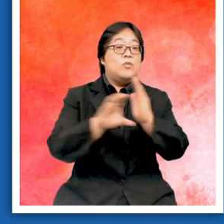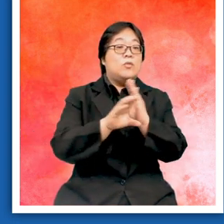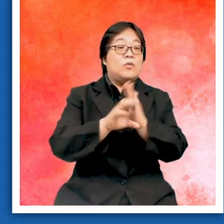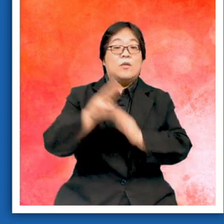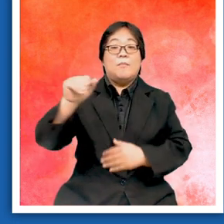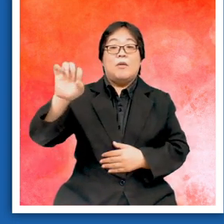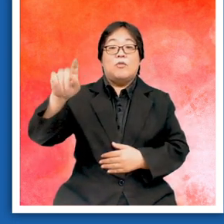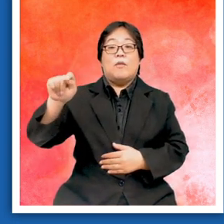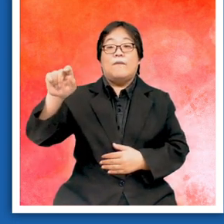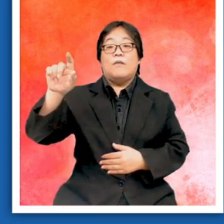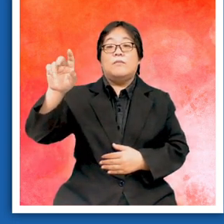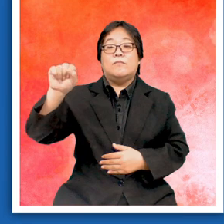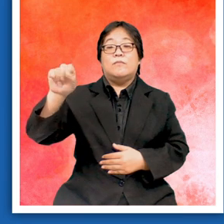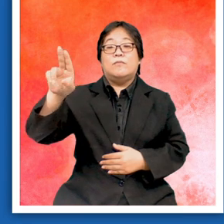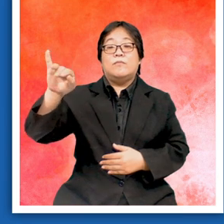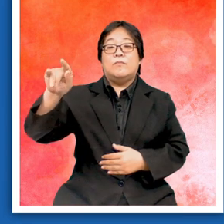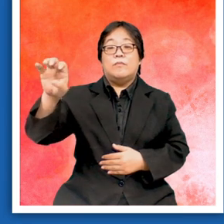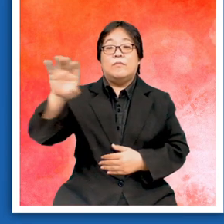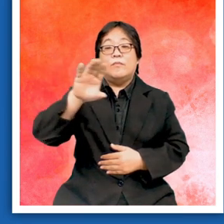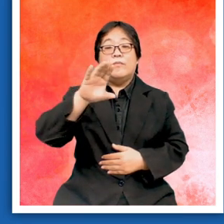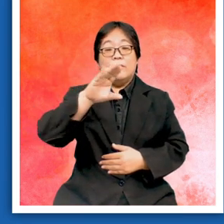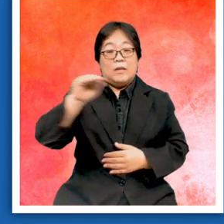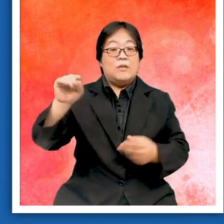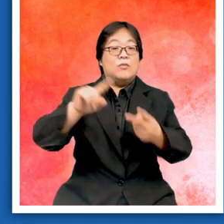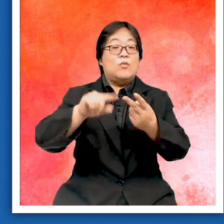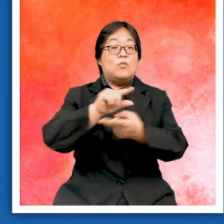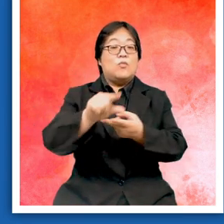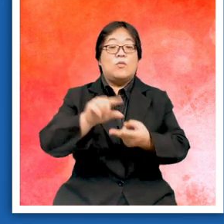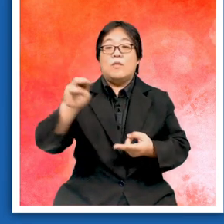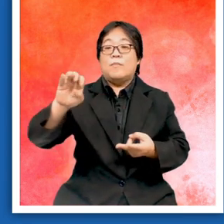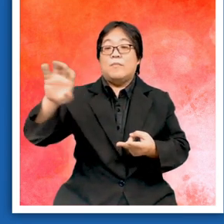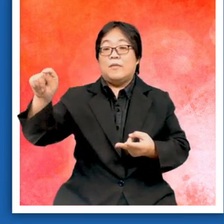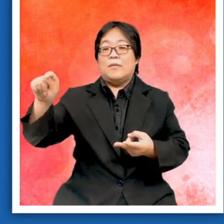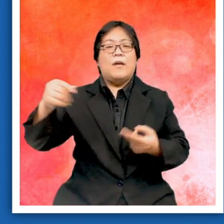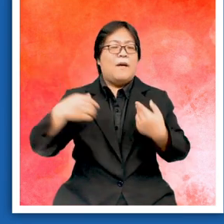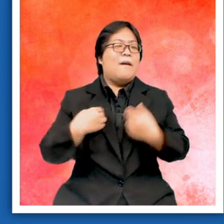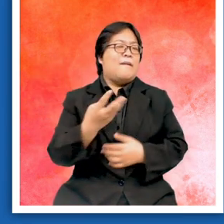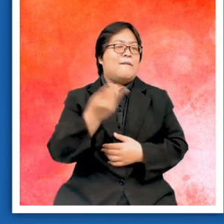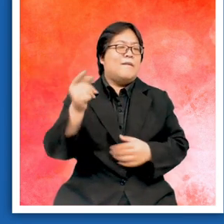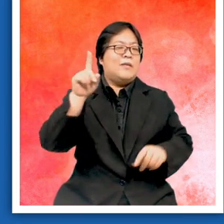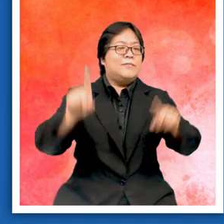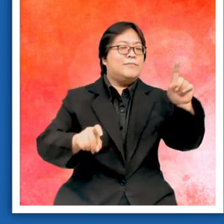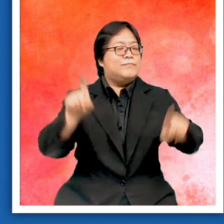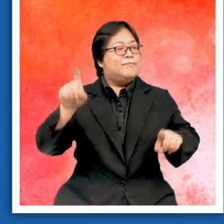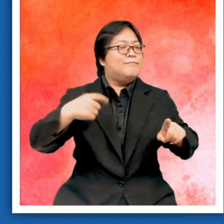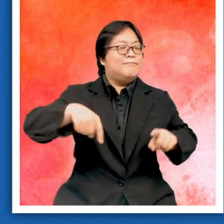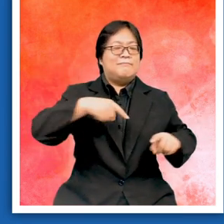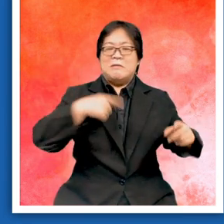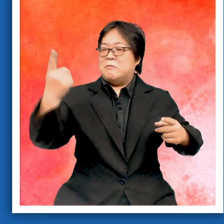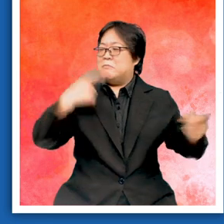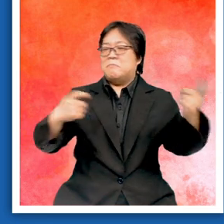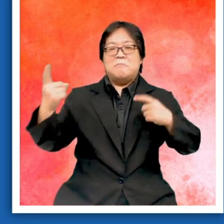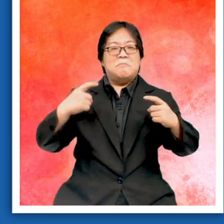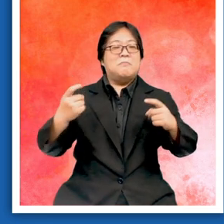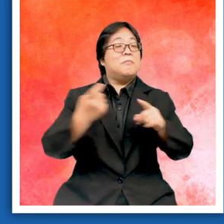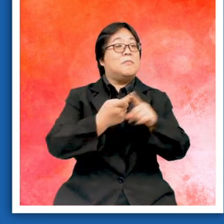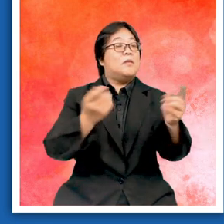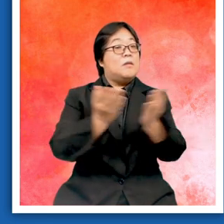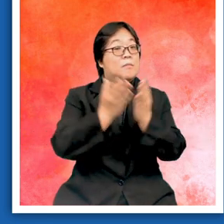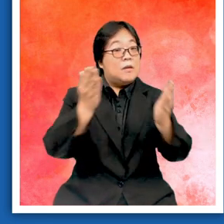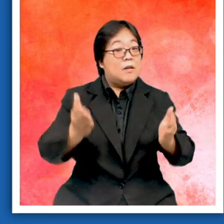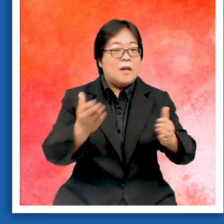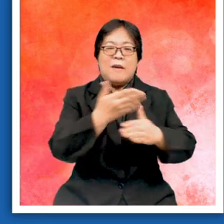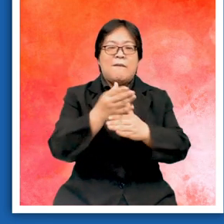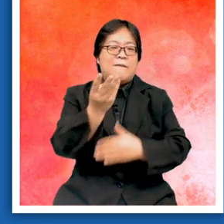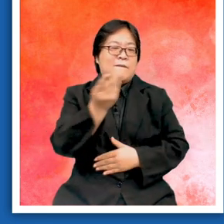Microsoft Suite for Education and Google Meet. I will address a few common questions that we receive from students and share a